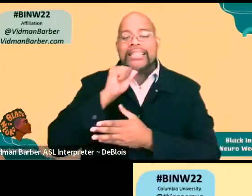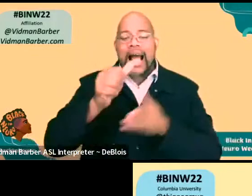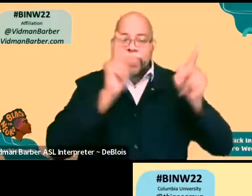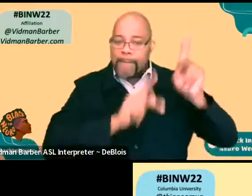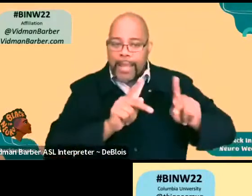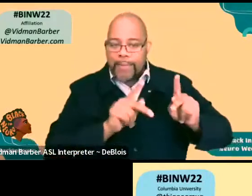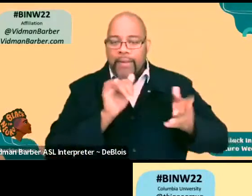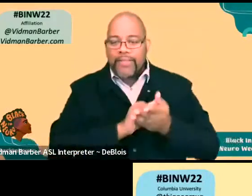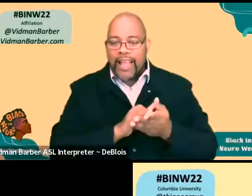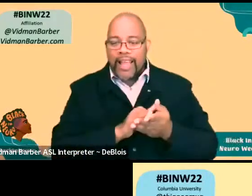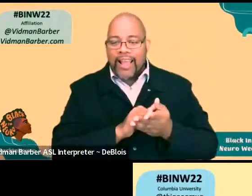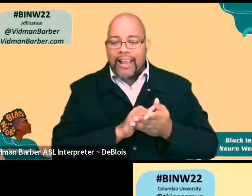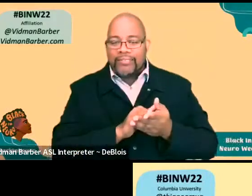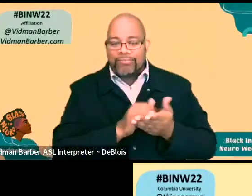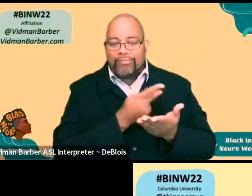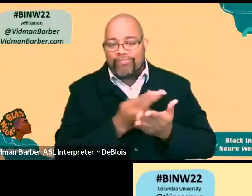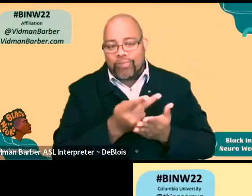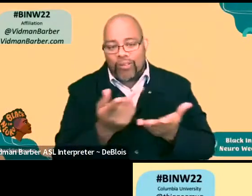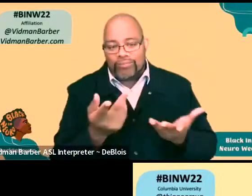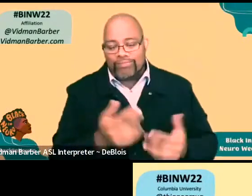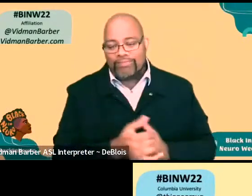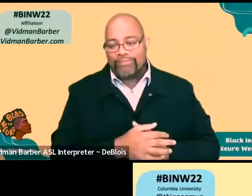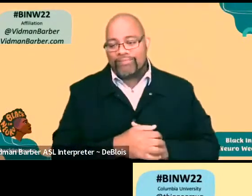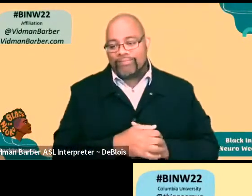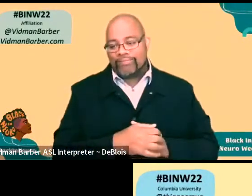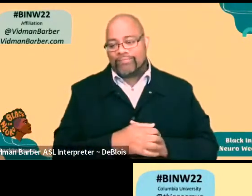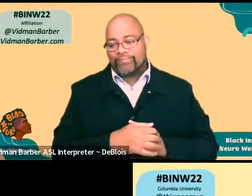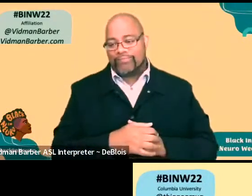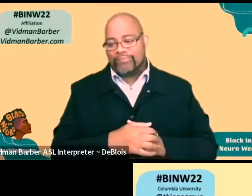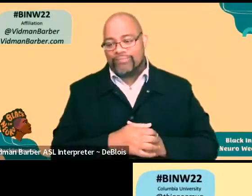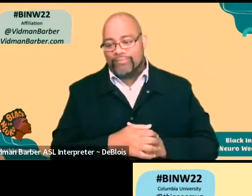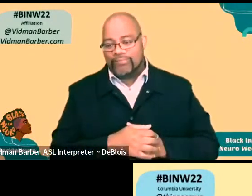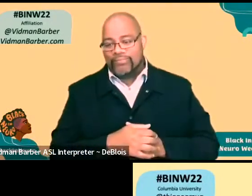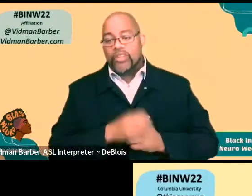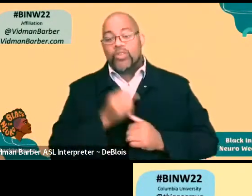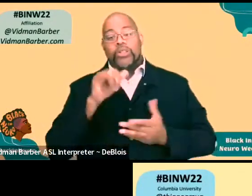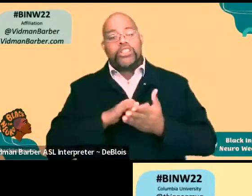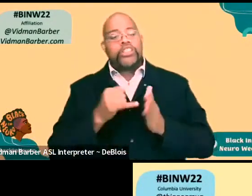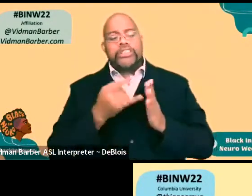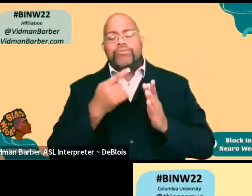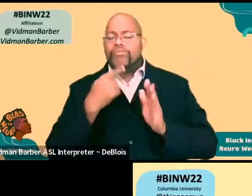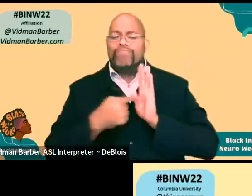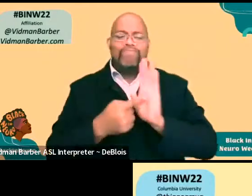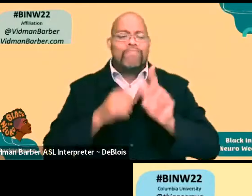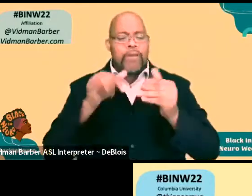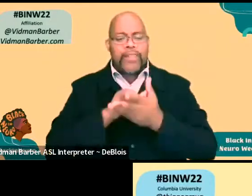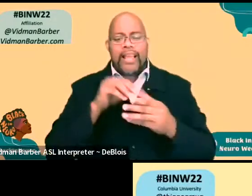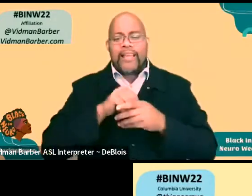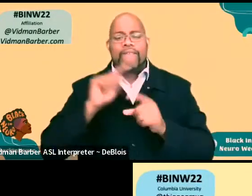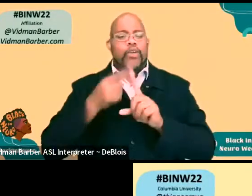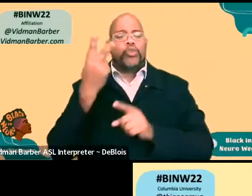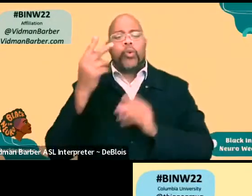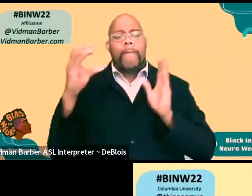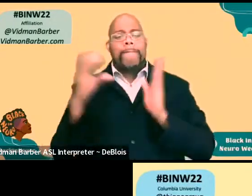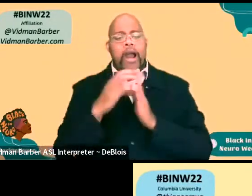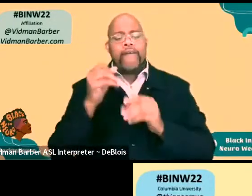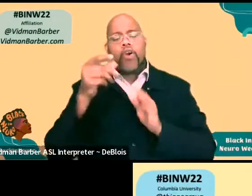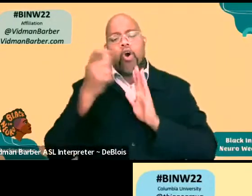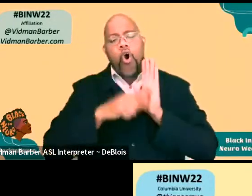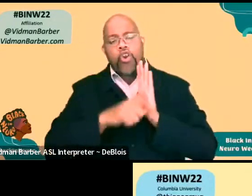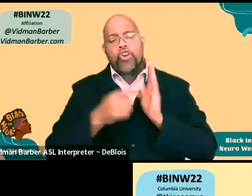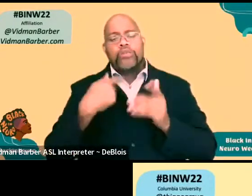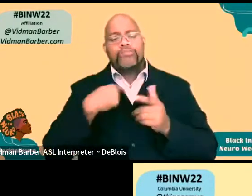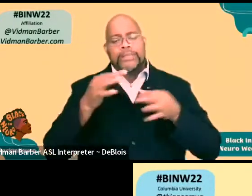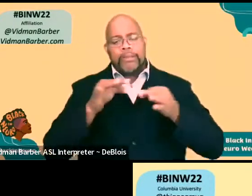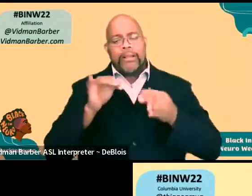people that are flawed, right? And so just being explicit about it, even in the first few paragraphs of the article, I'm